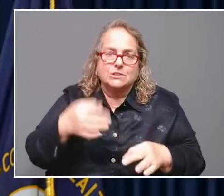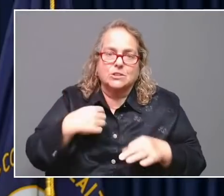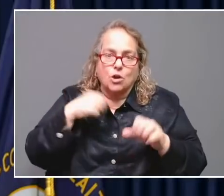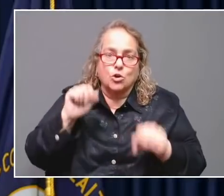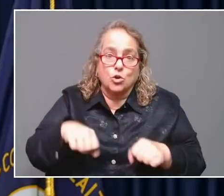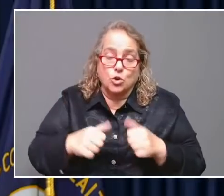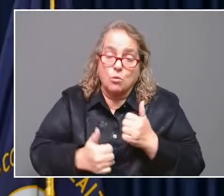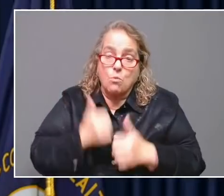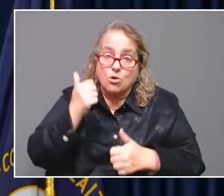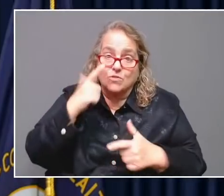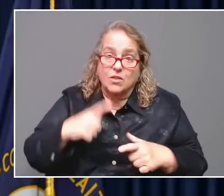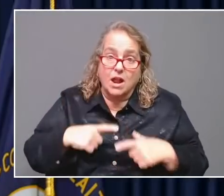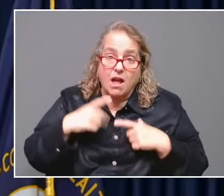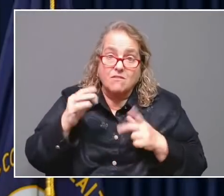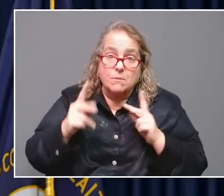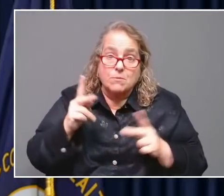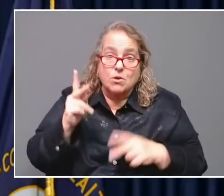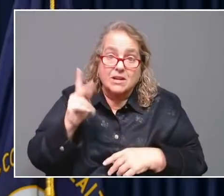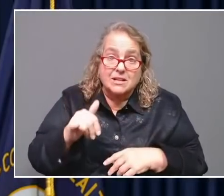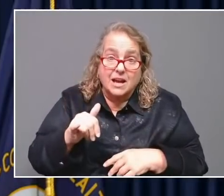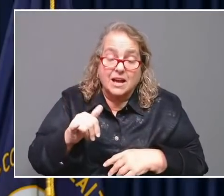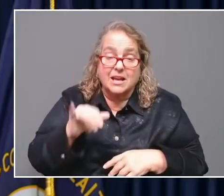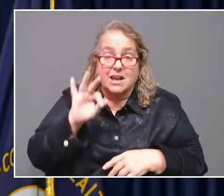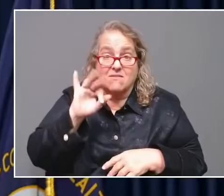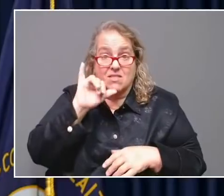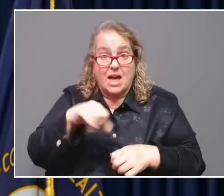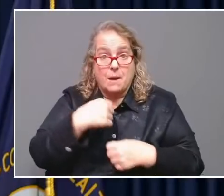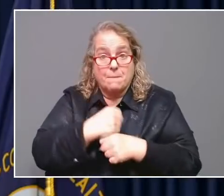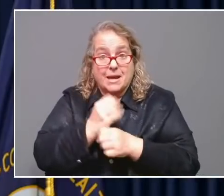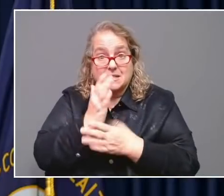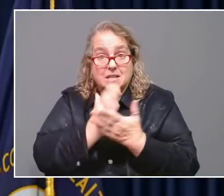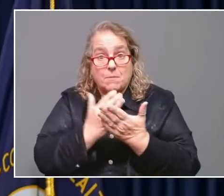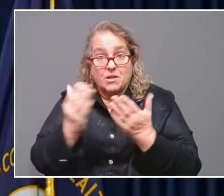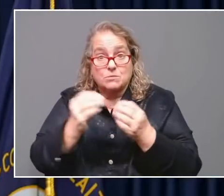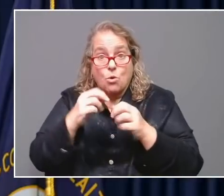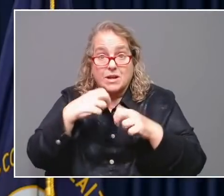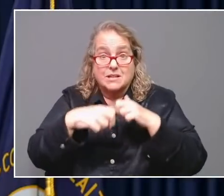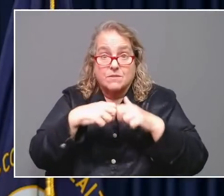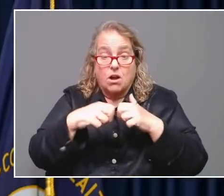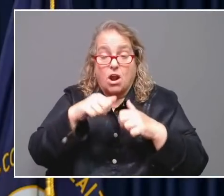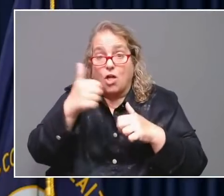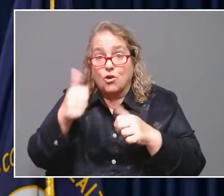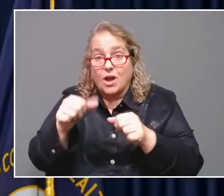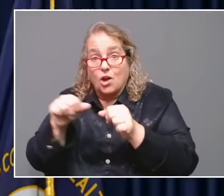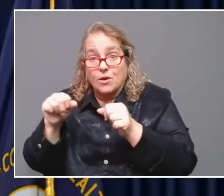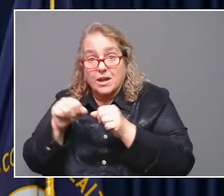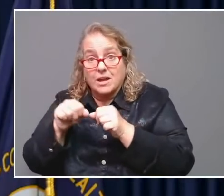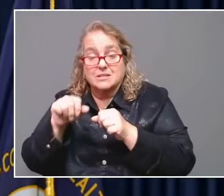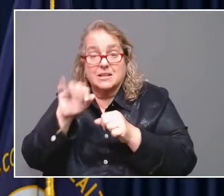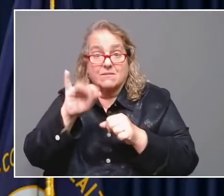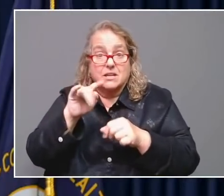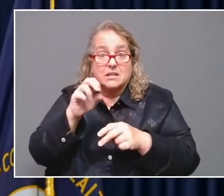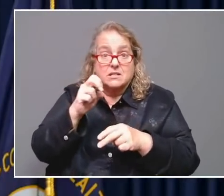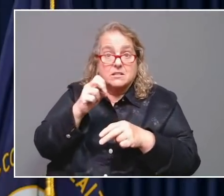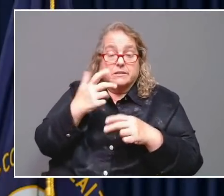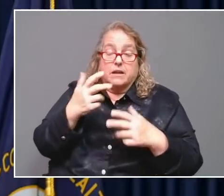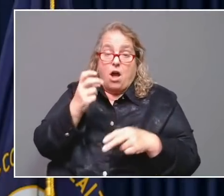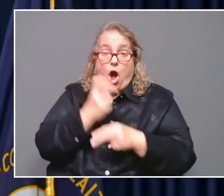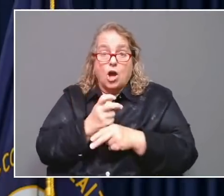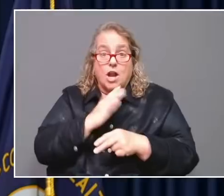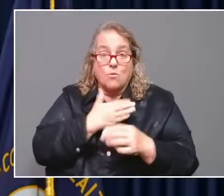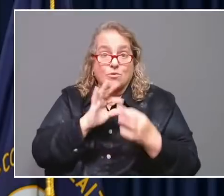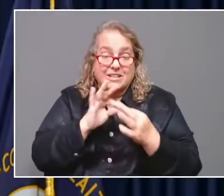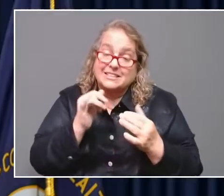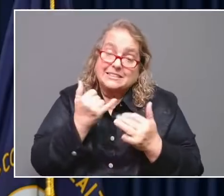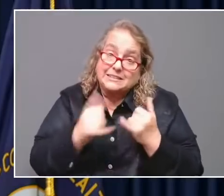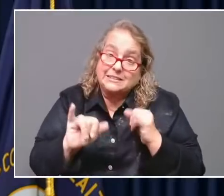Kentucky. And if that's made things more difficult in other areas going forward, if it's harmed relationships, it was still worth it if it